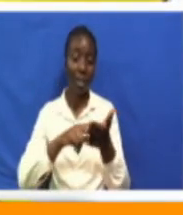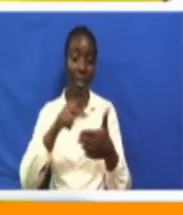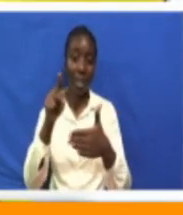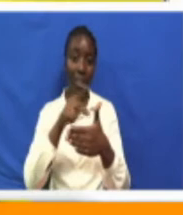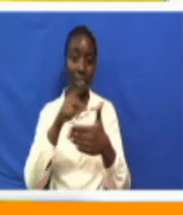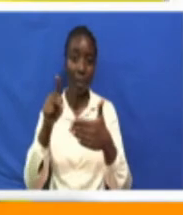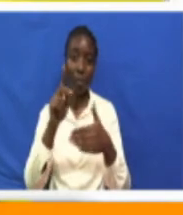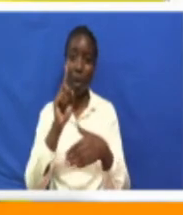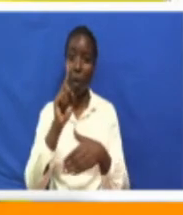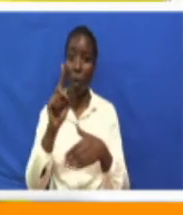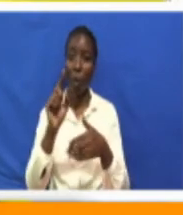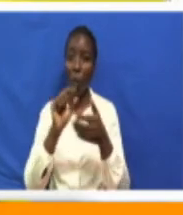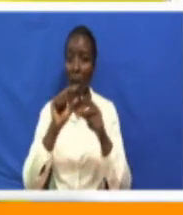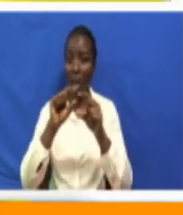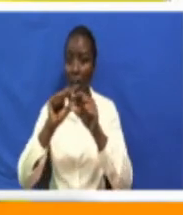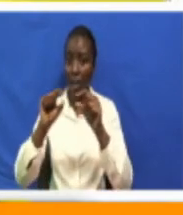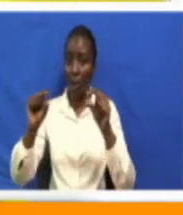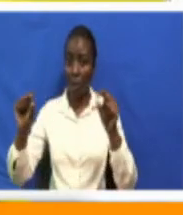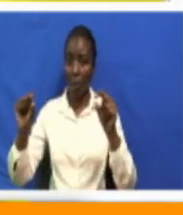foreign